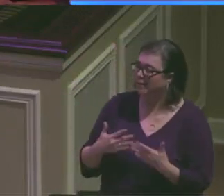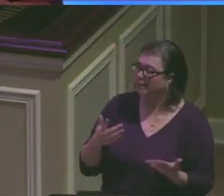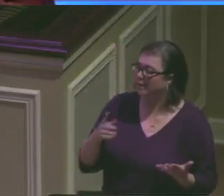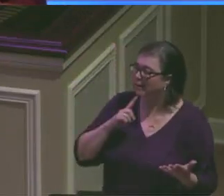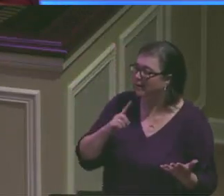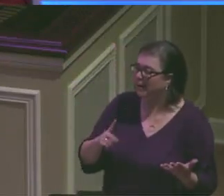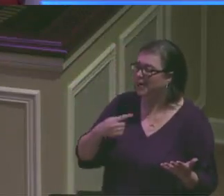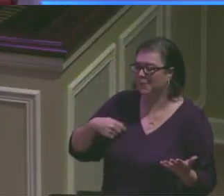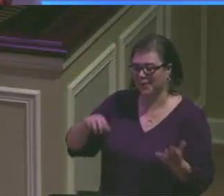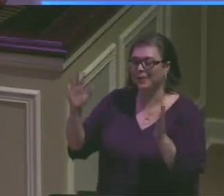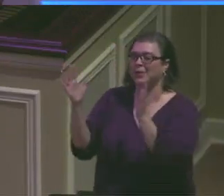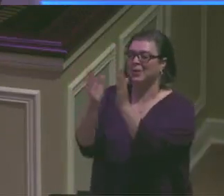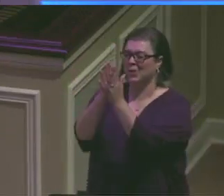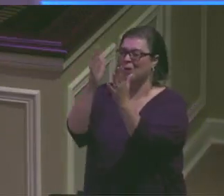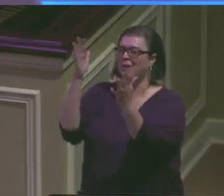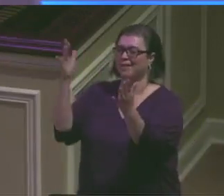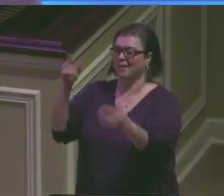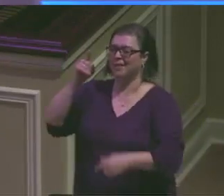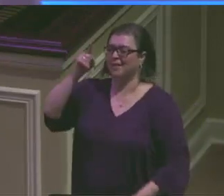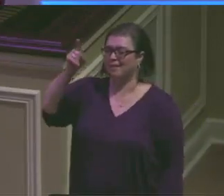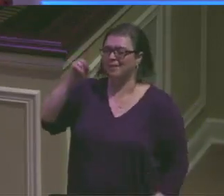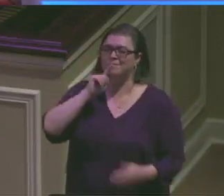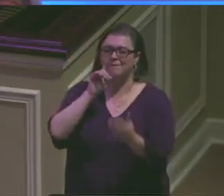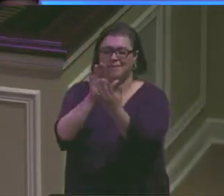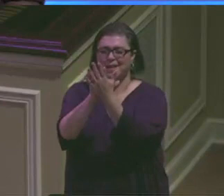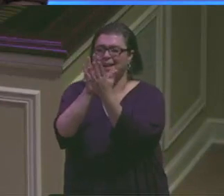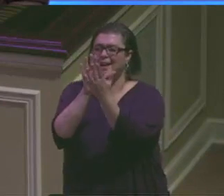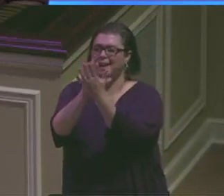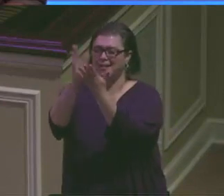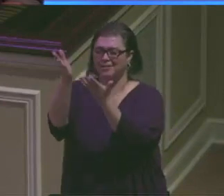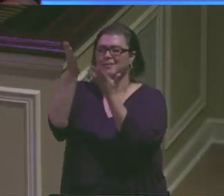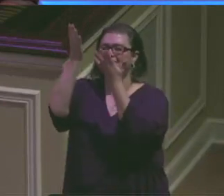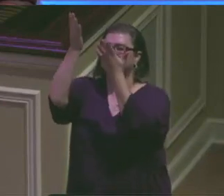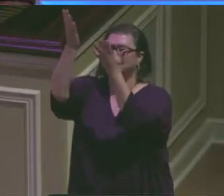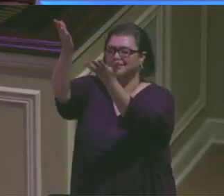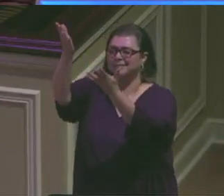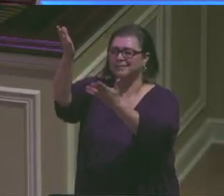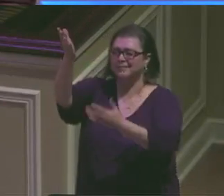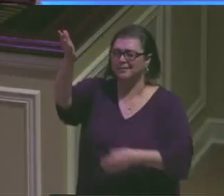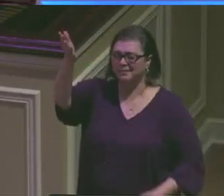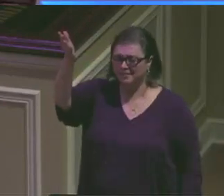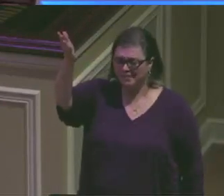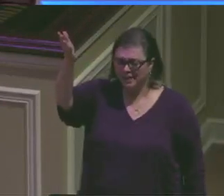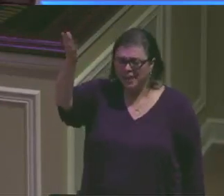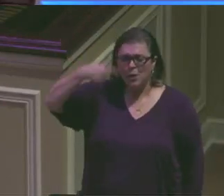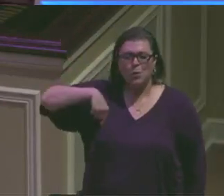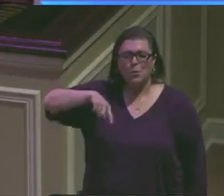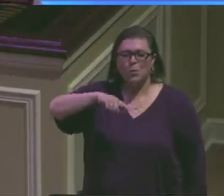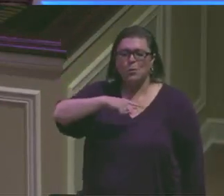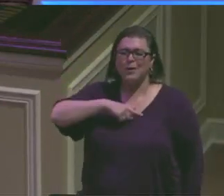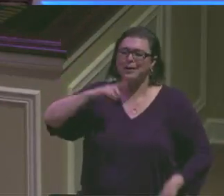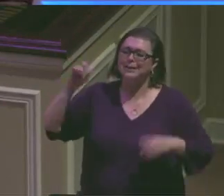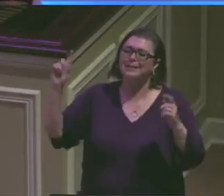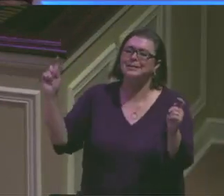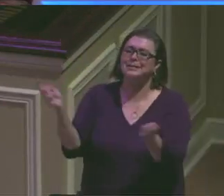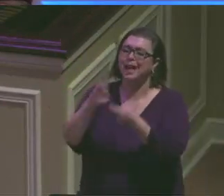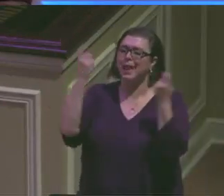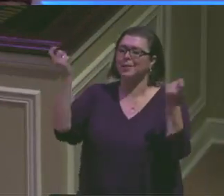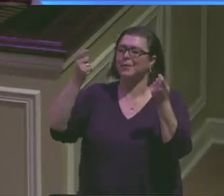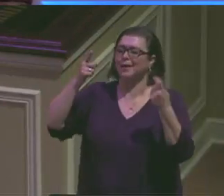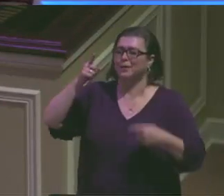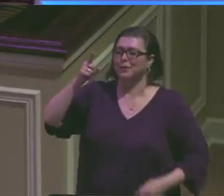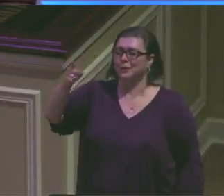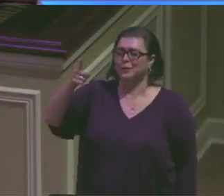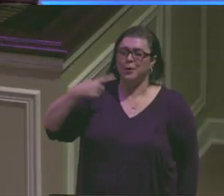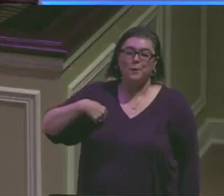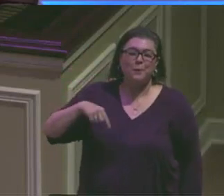We glorify you, and we lift you up, and we celebrate you,